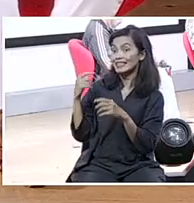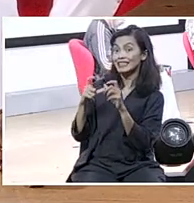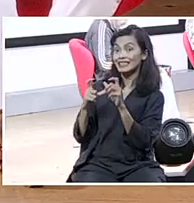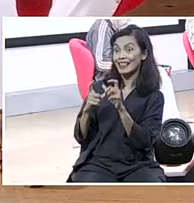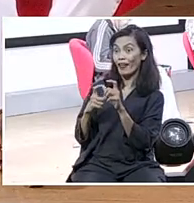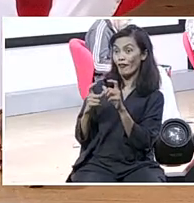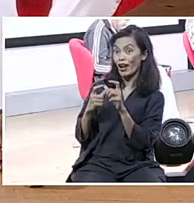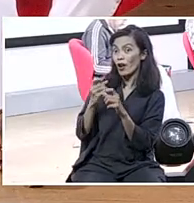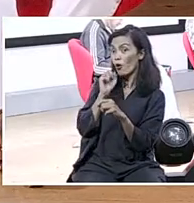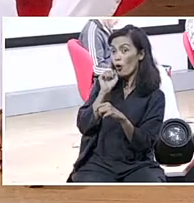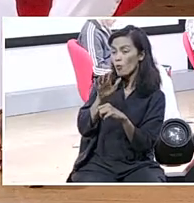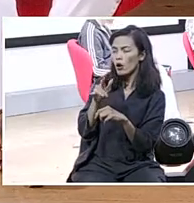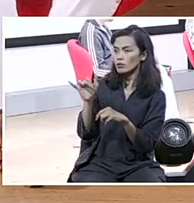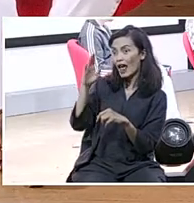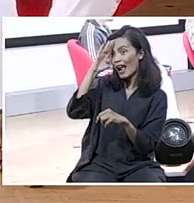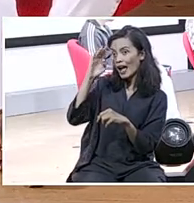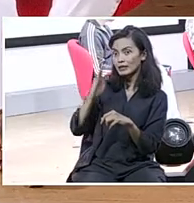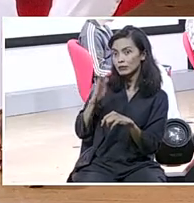mean,